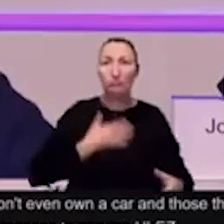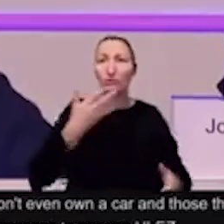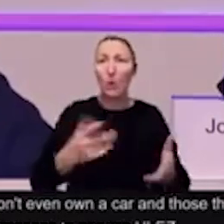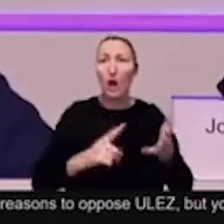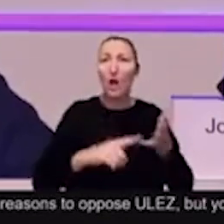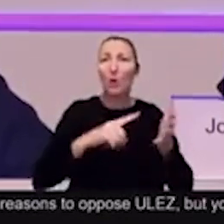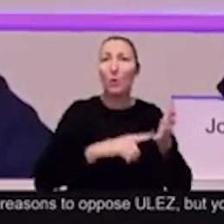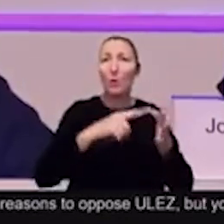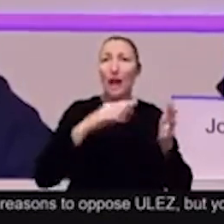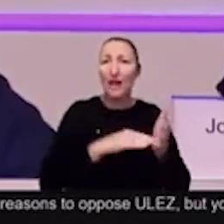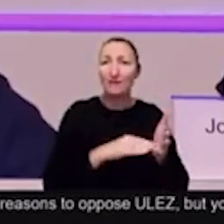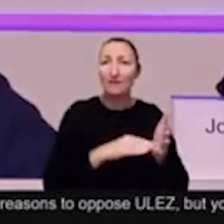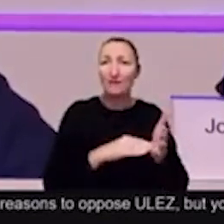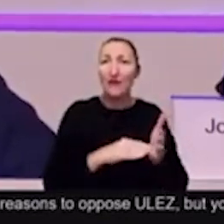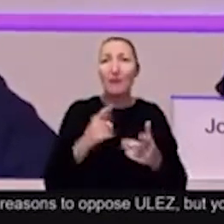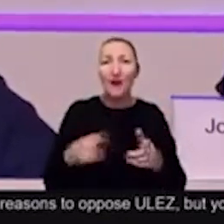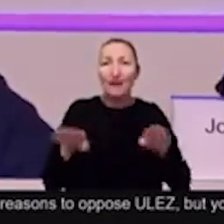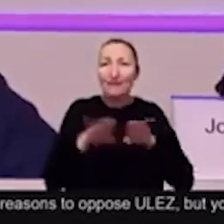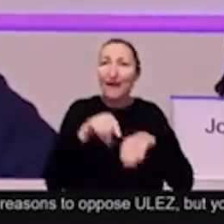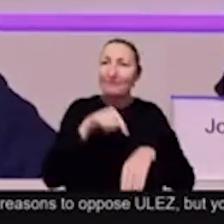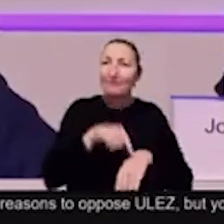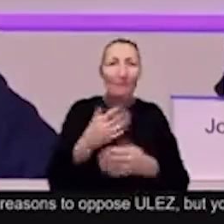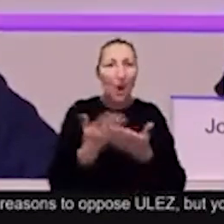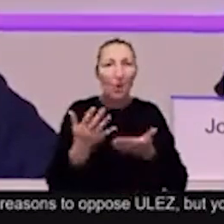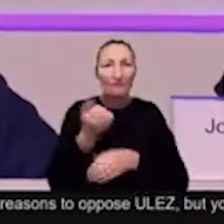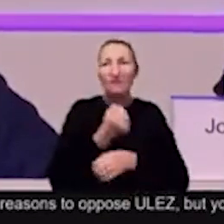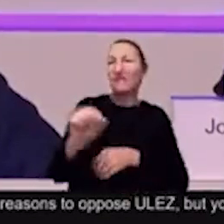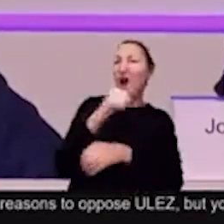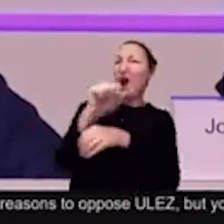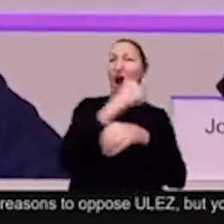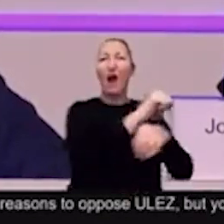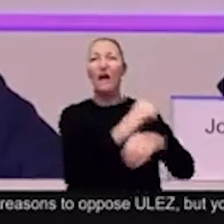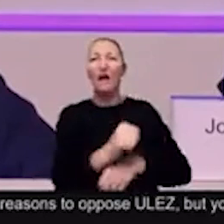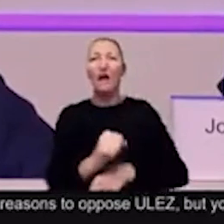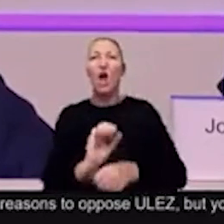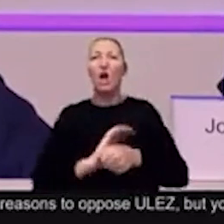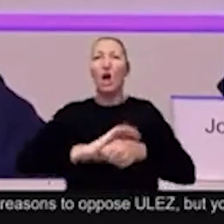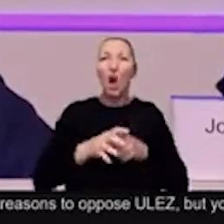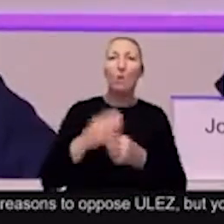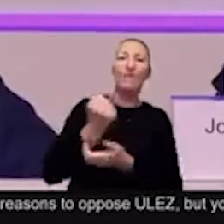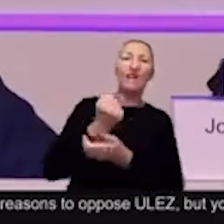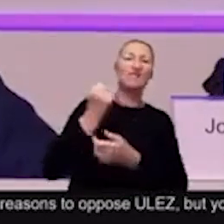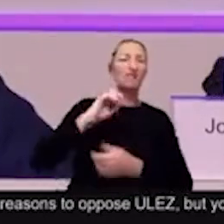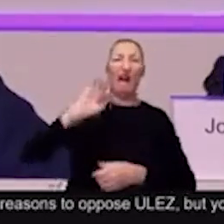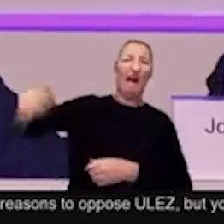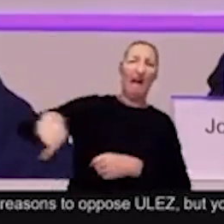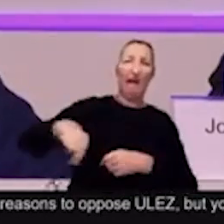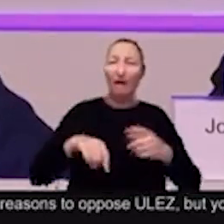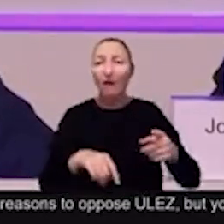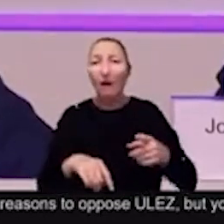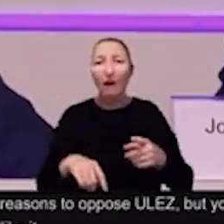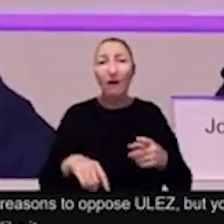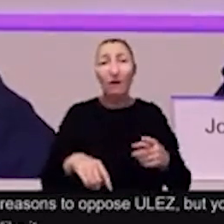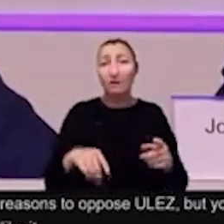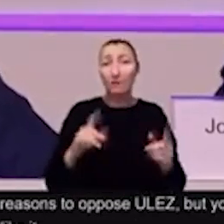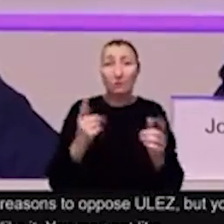COVID deniers. You're in coalition. You may not like it. You may not like it. You may not like it.